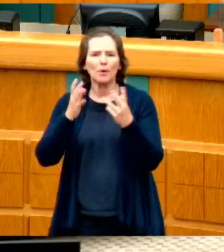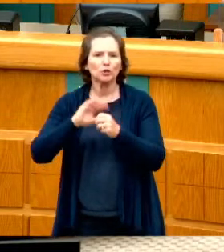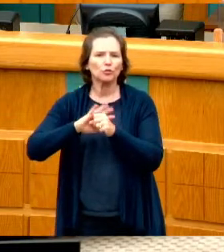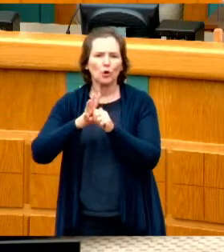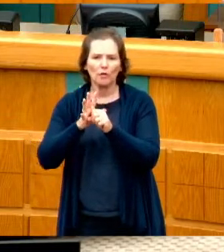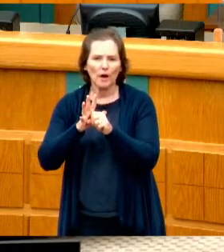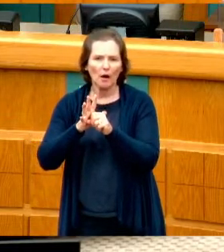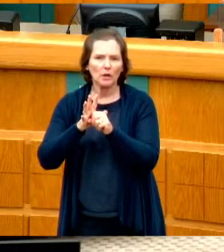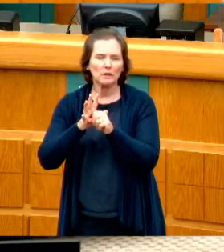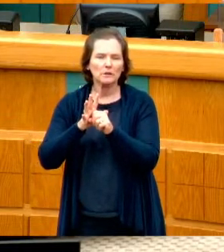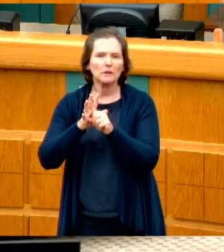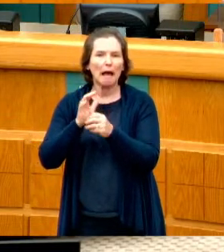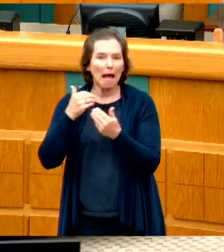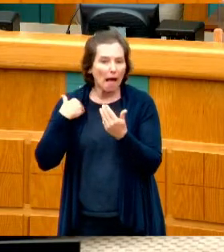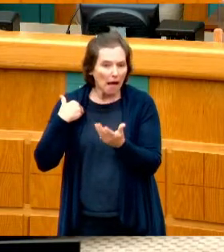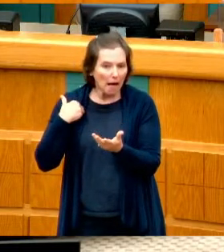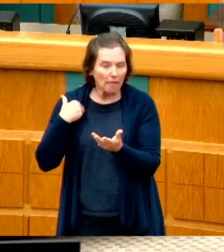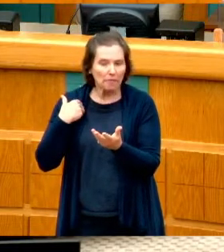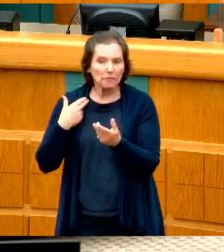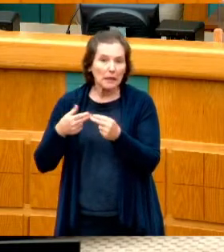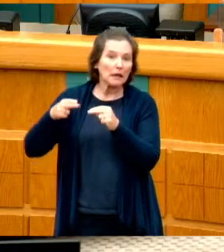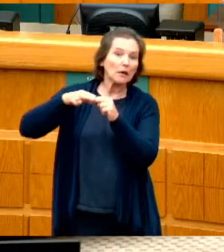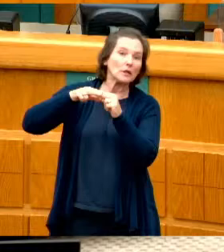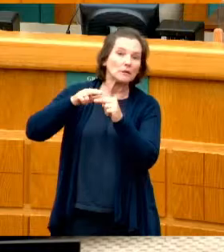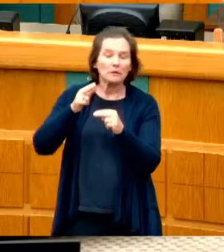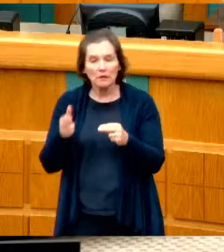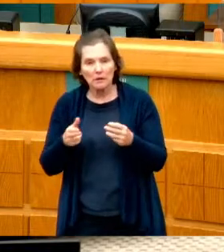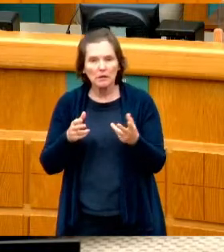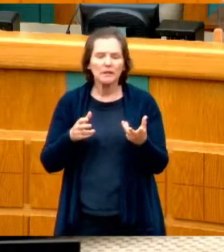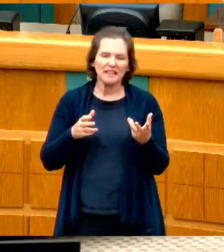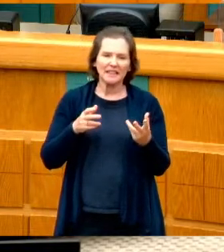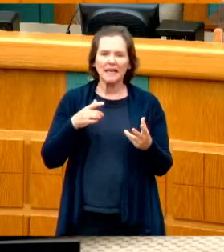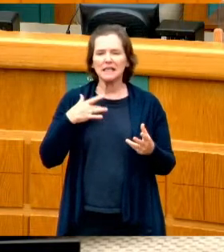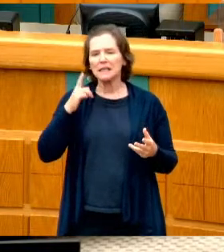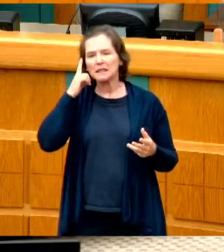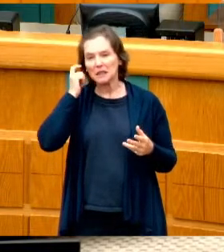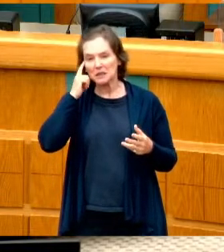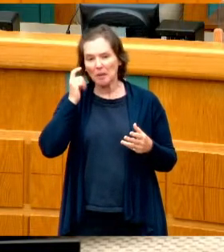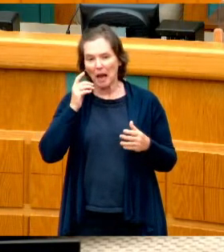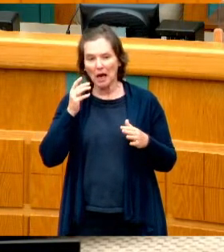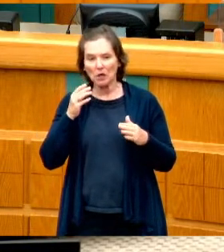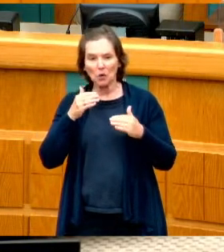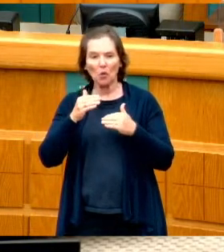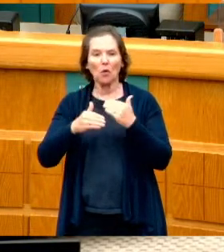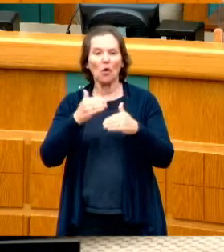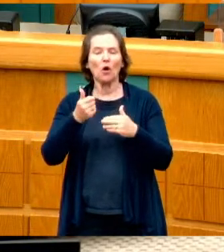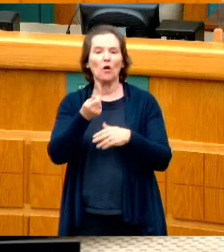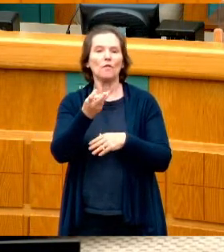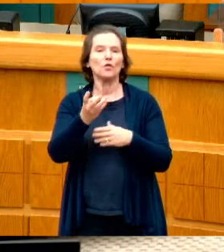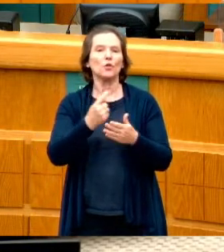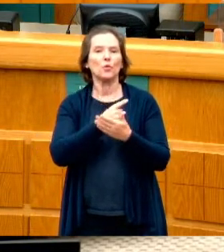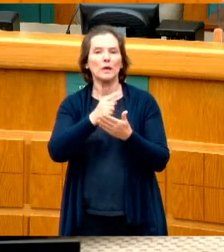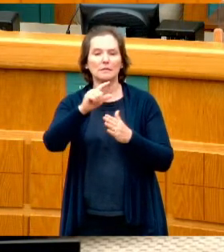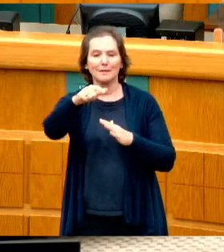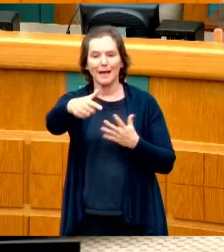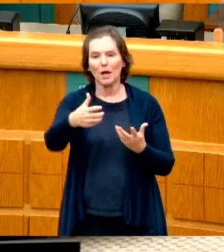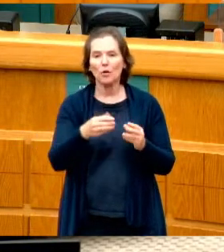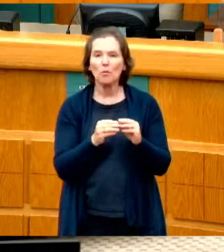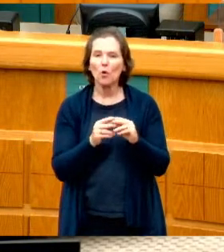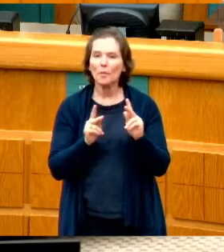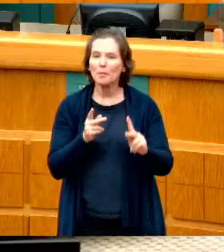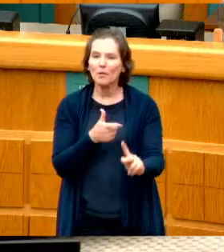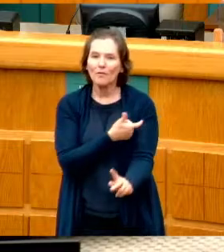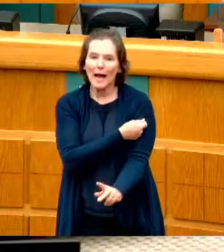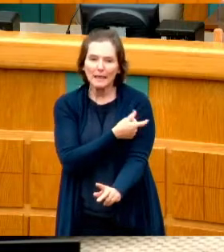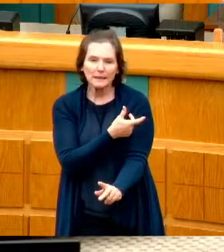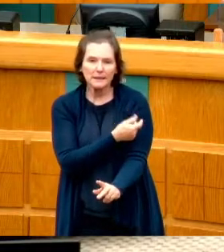in the weeks and probably a couple of months ahead, things will look much better, I think, in terms of how many persons are vaccinated. And we'll